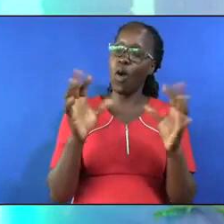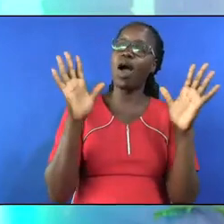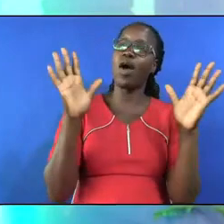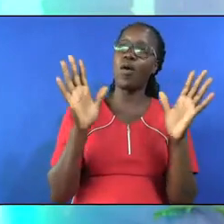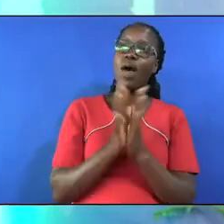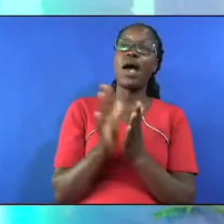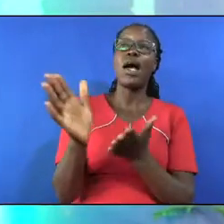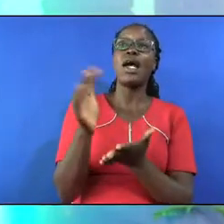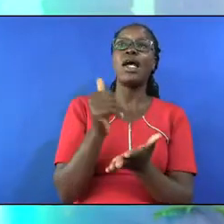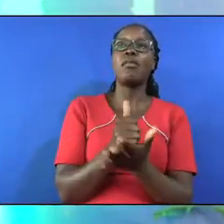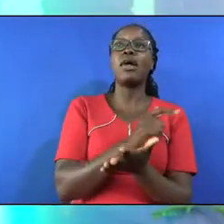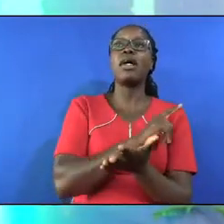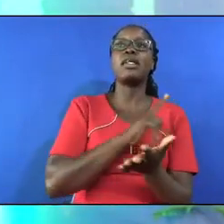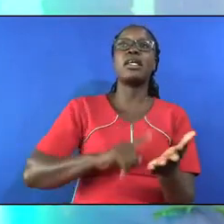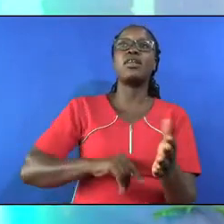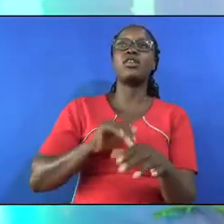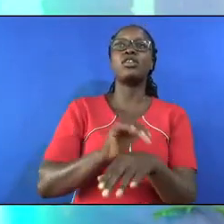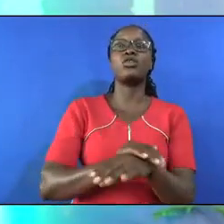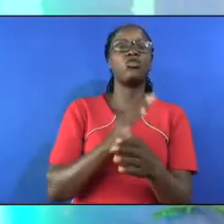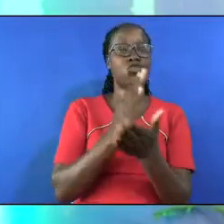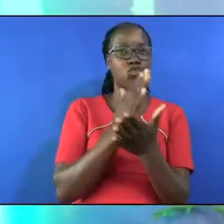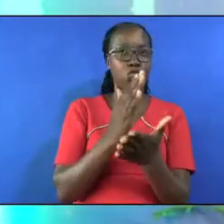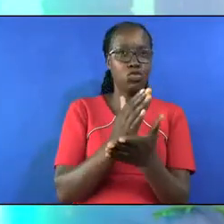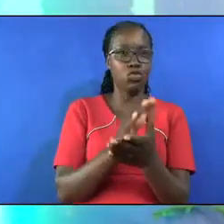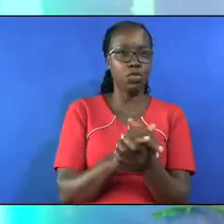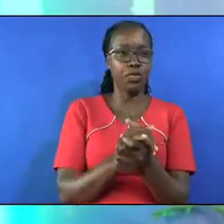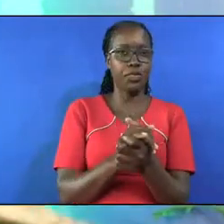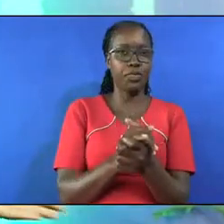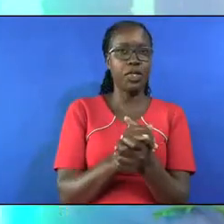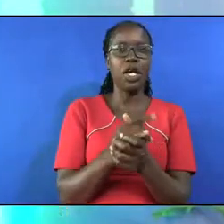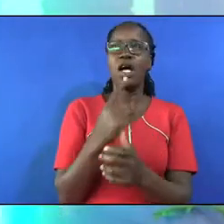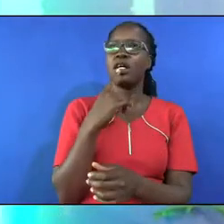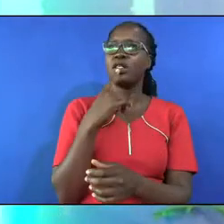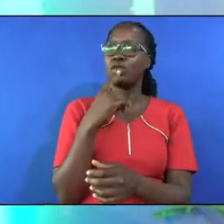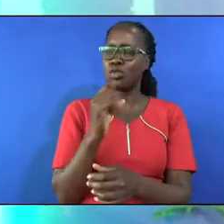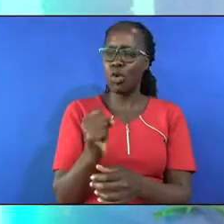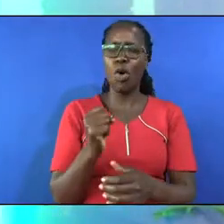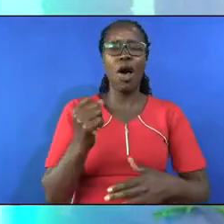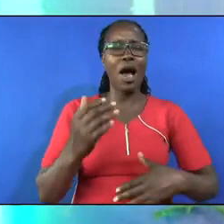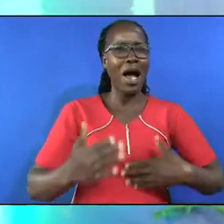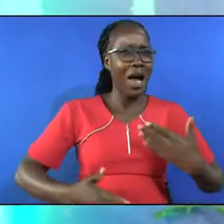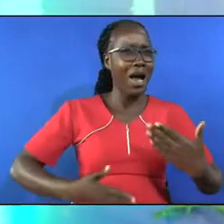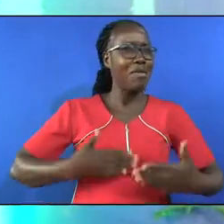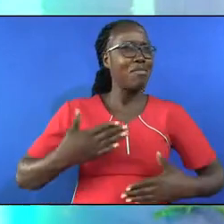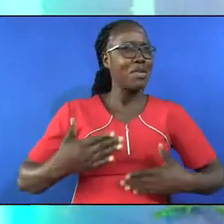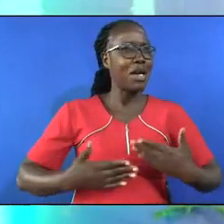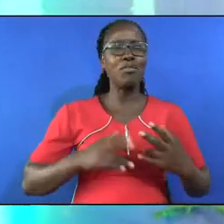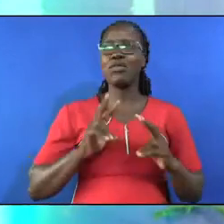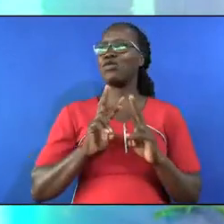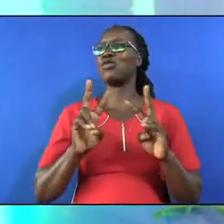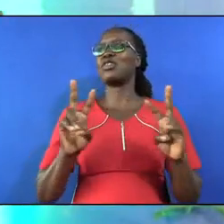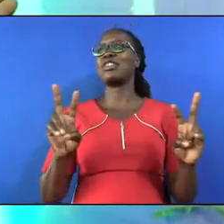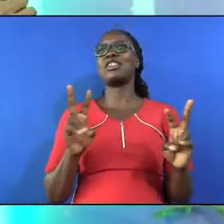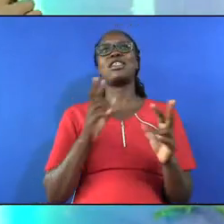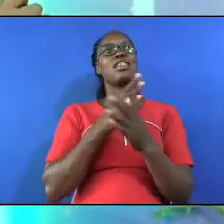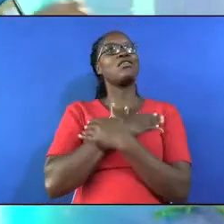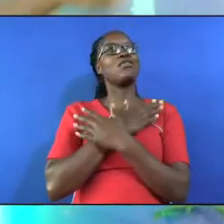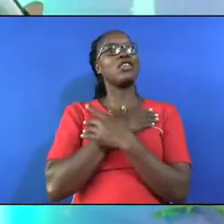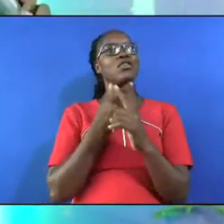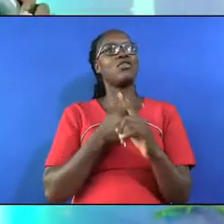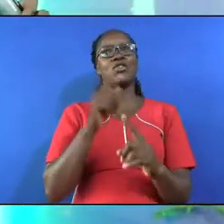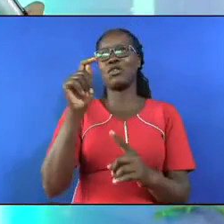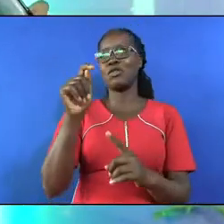Wow, amen. The Lord is good and that's his nature. I am so happy to see my friends from